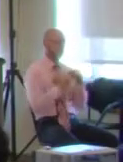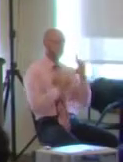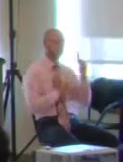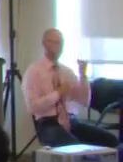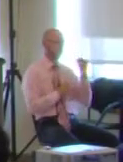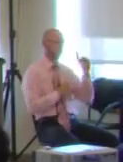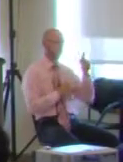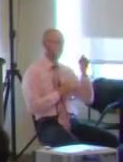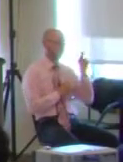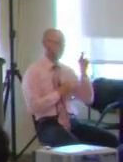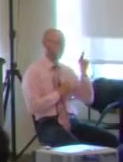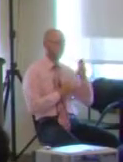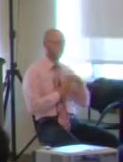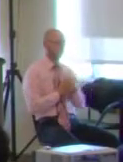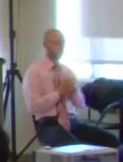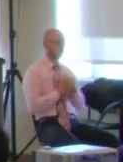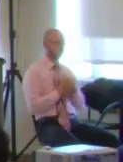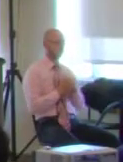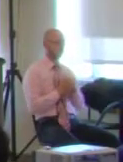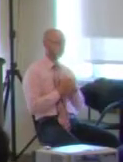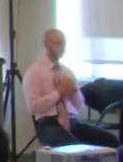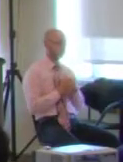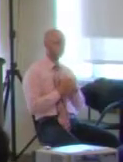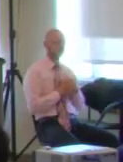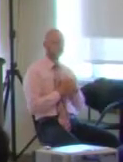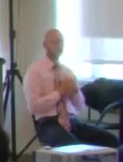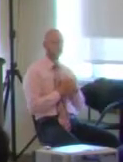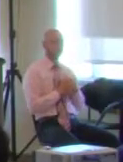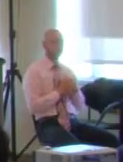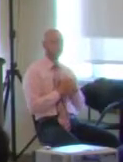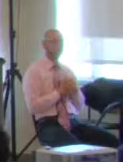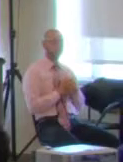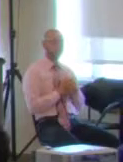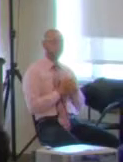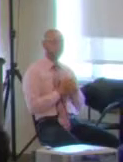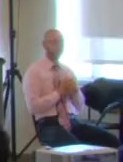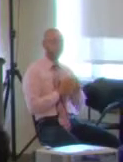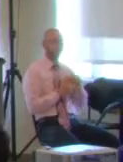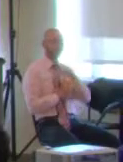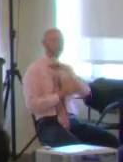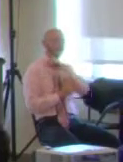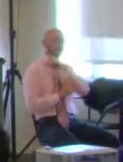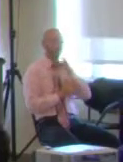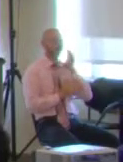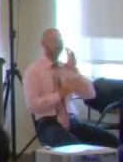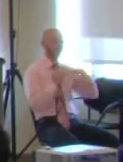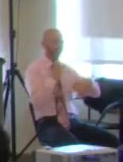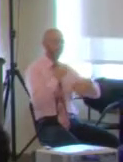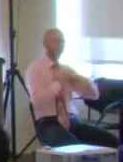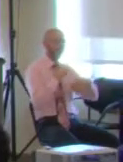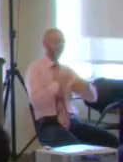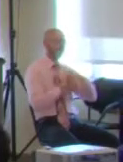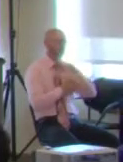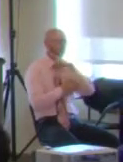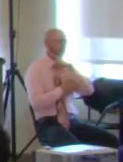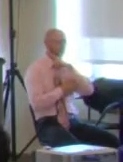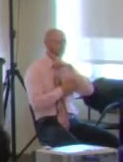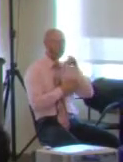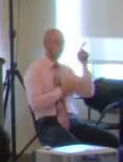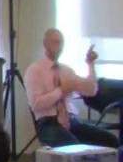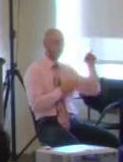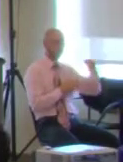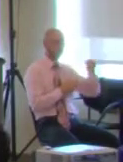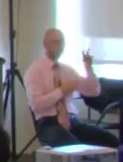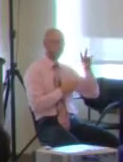I will provide later on. We'll add all these things to my presentation. It'll be on the Peoples with Disabilities